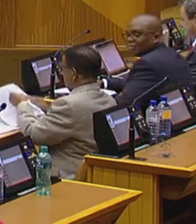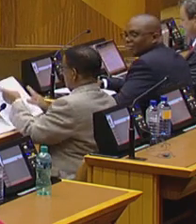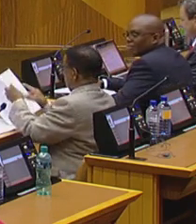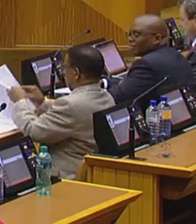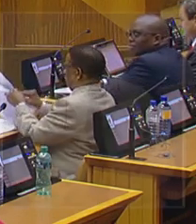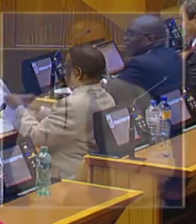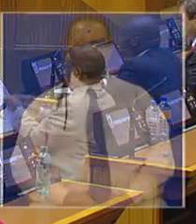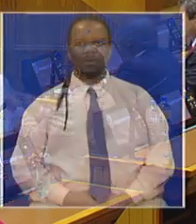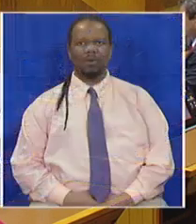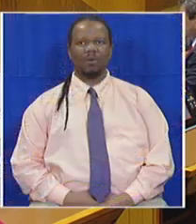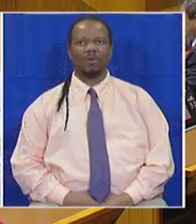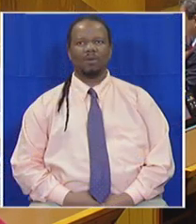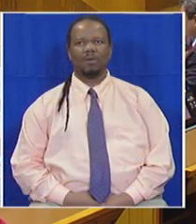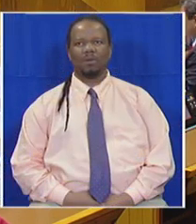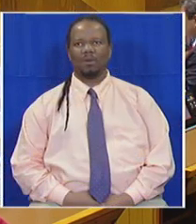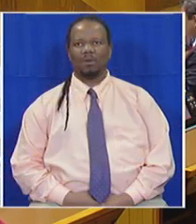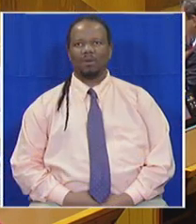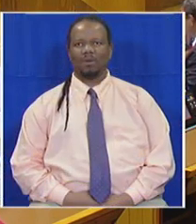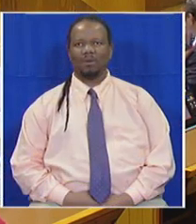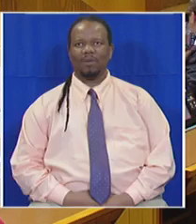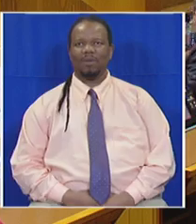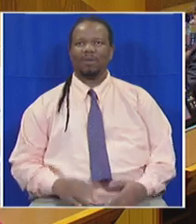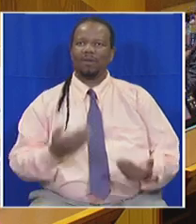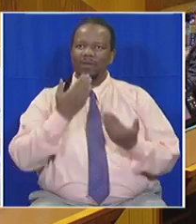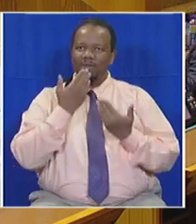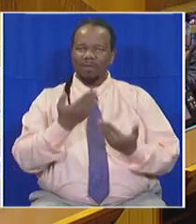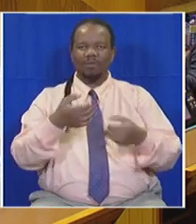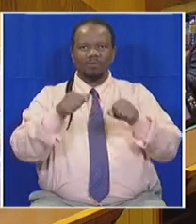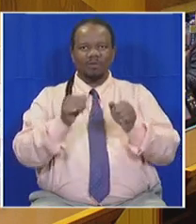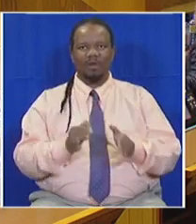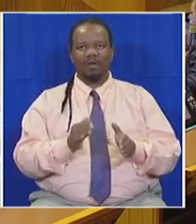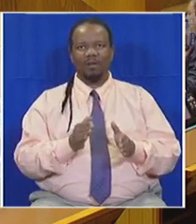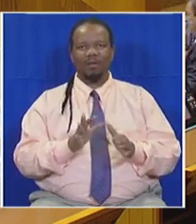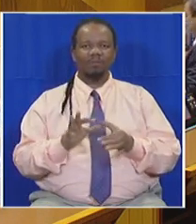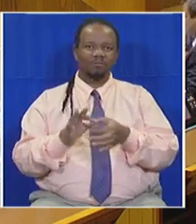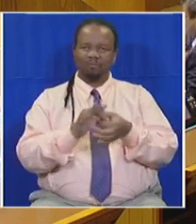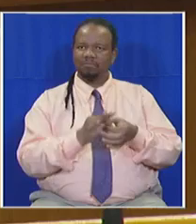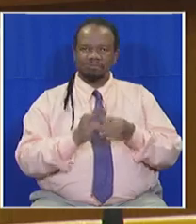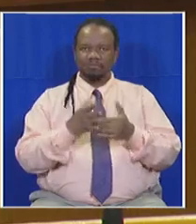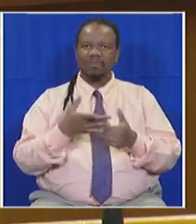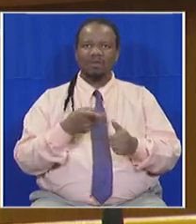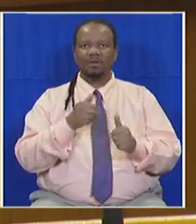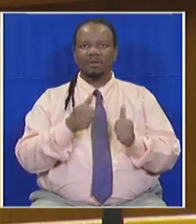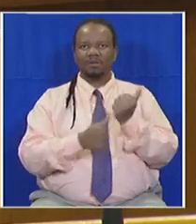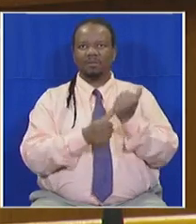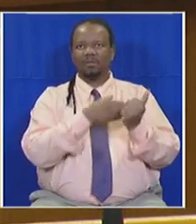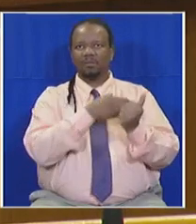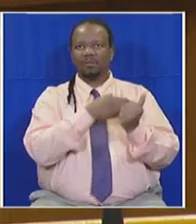Thank you very much, House Chairperson, colleagues, ministers and deputy ministers, honorable